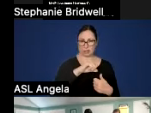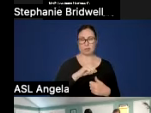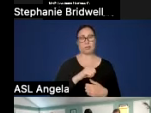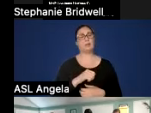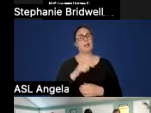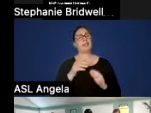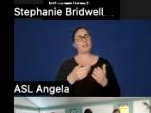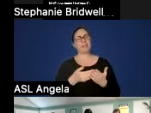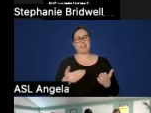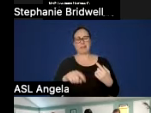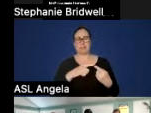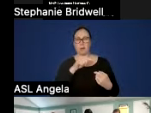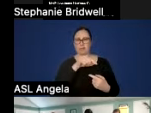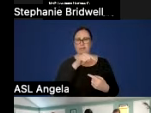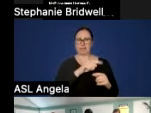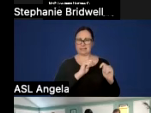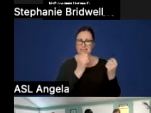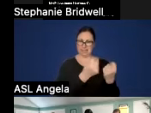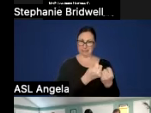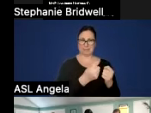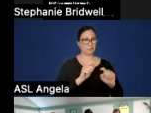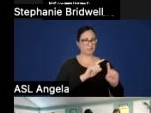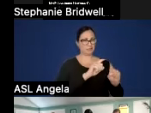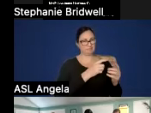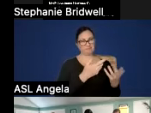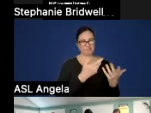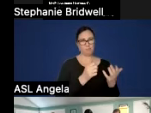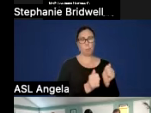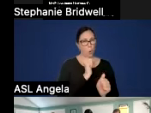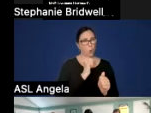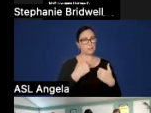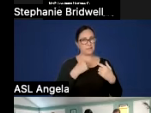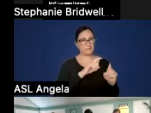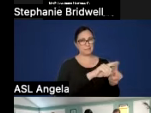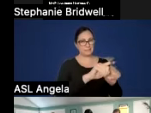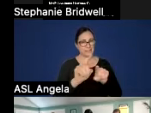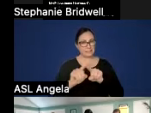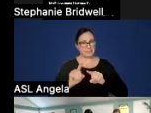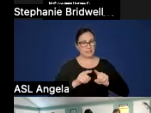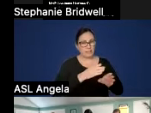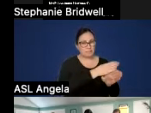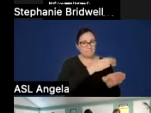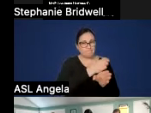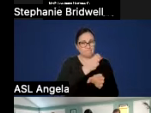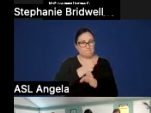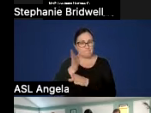there are representing different disciplines, which we're going to talk about. And so they might be there, like law enforcement is there